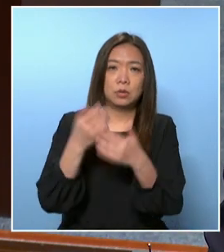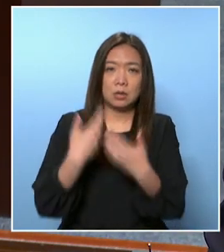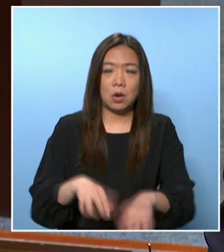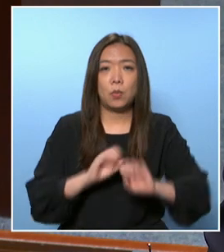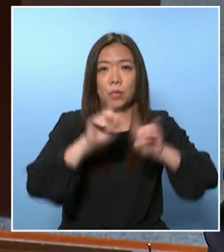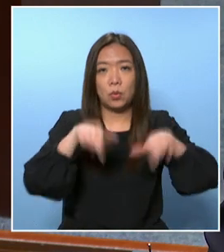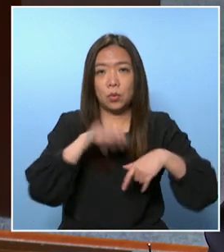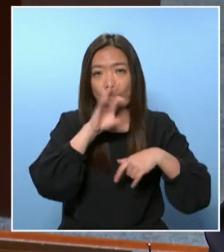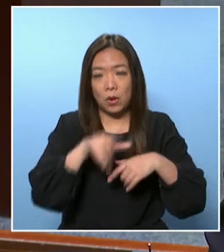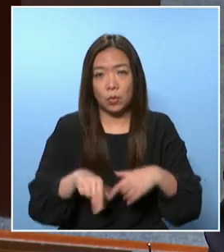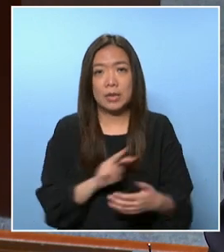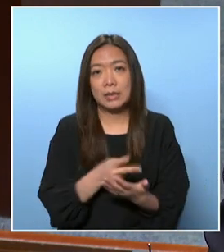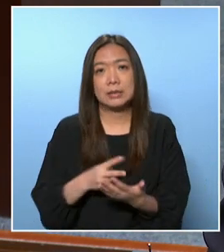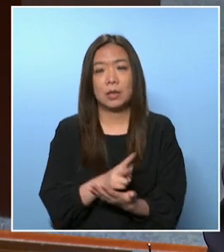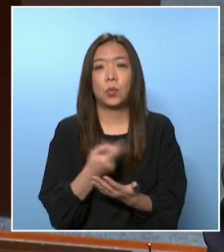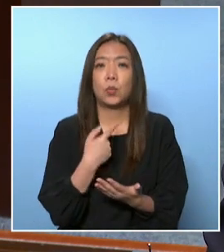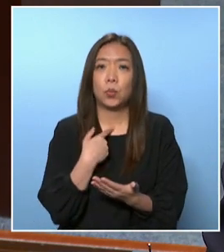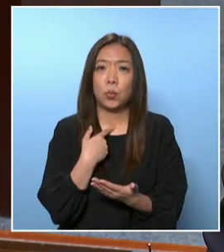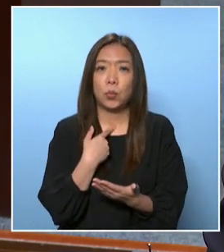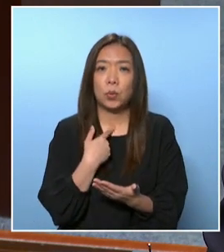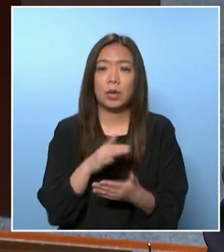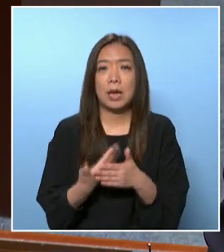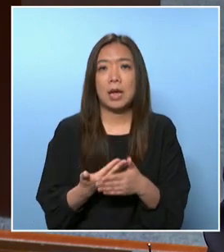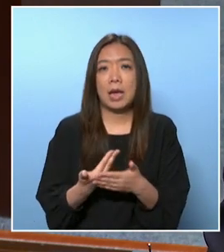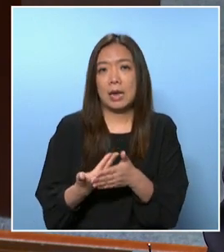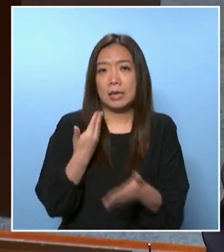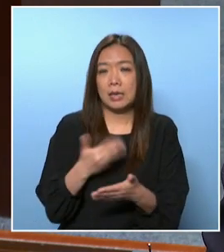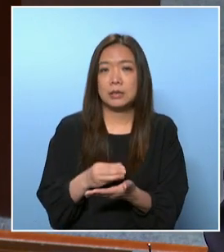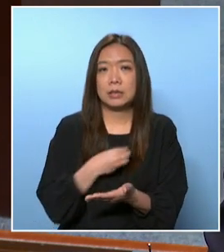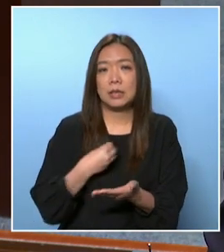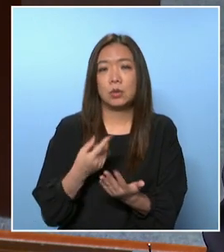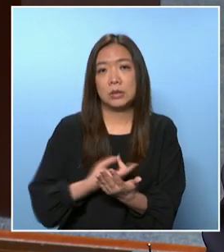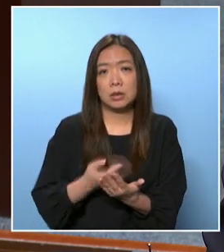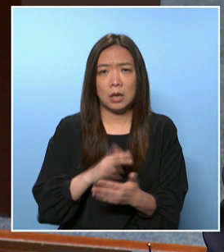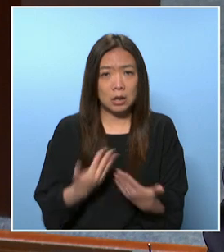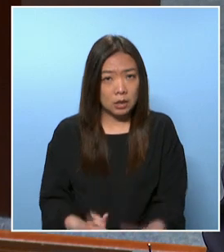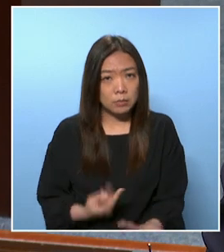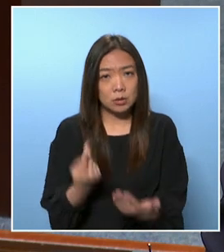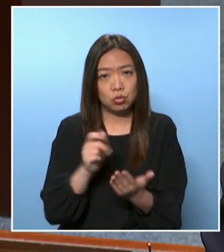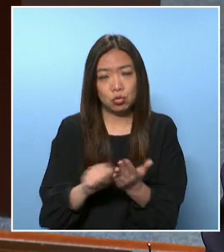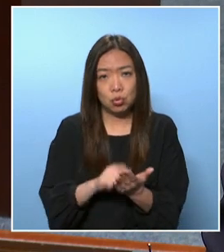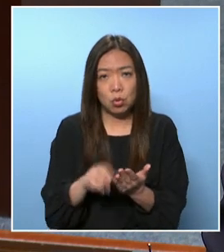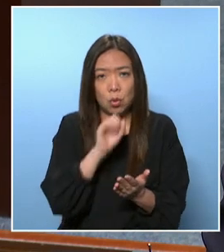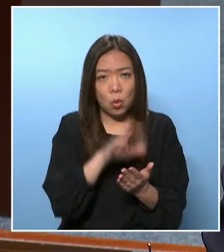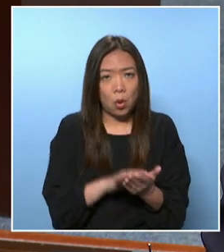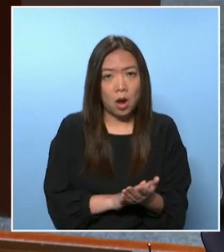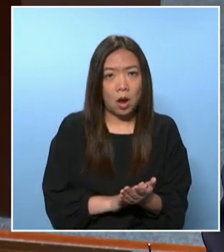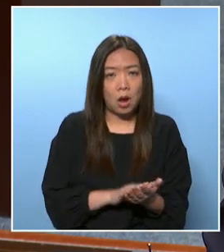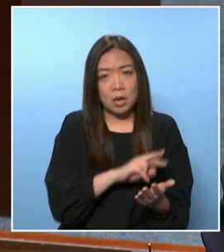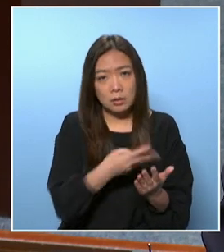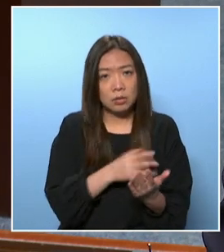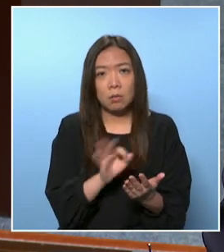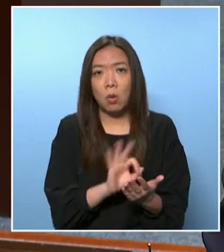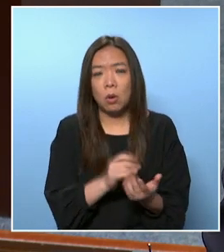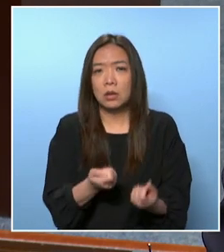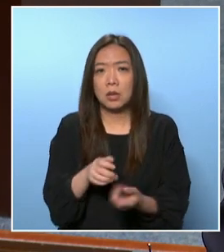After the consultation, the report suggests that the AMD proposal would be amended, or the AMD can be